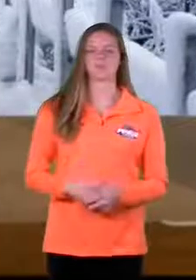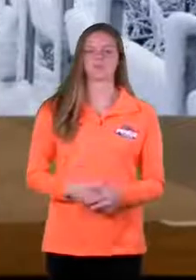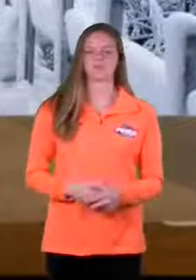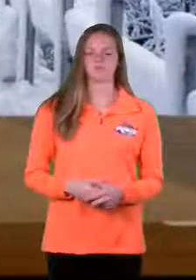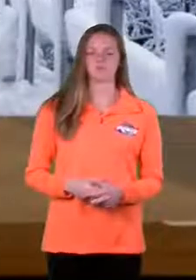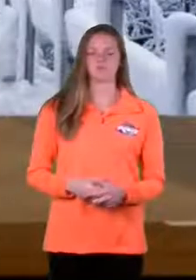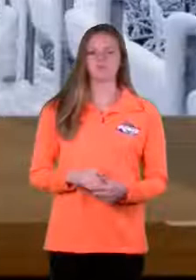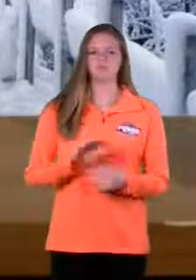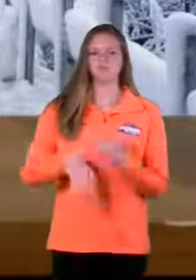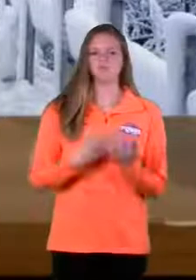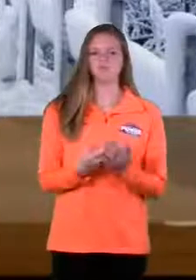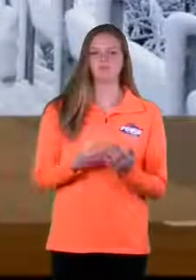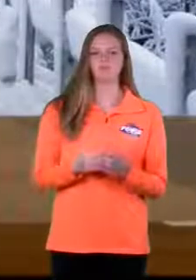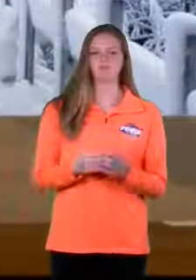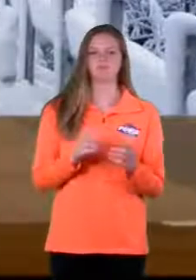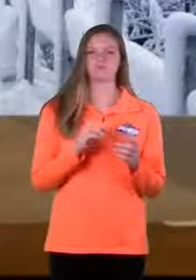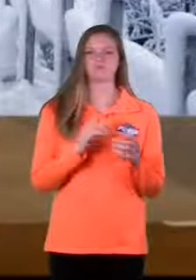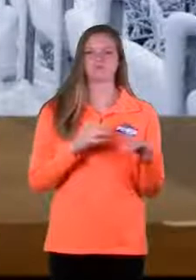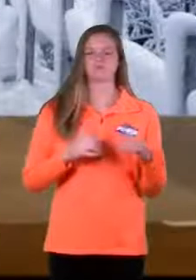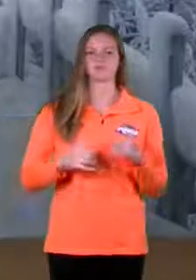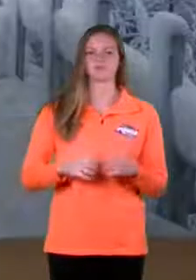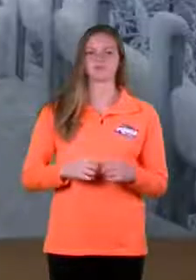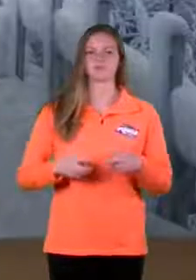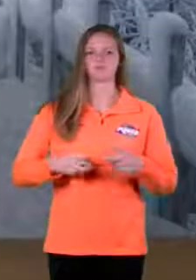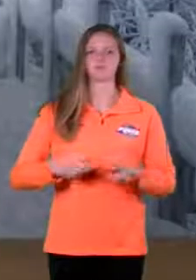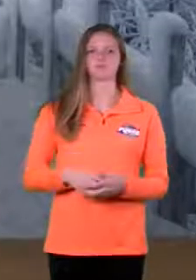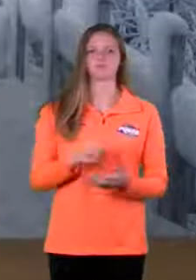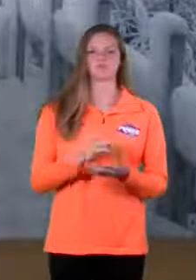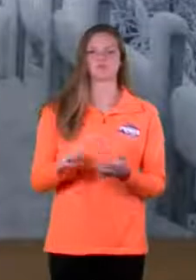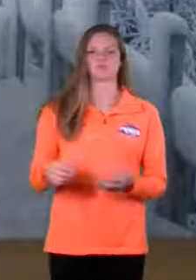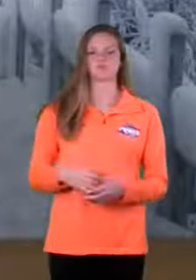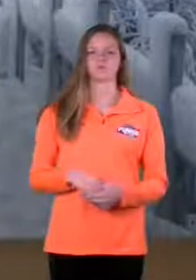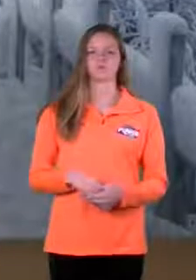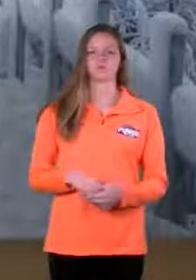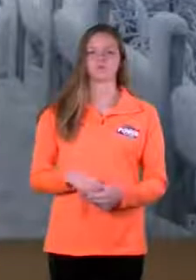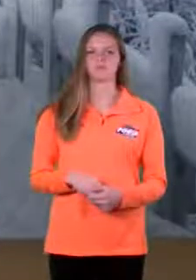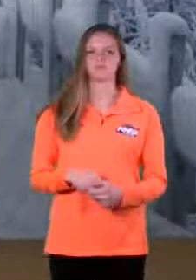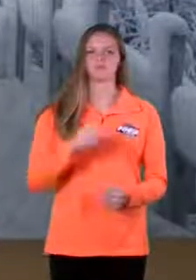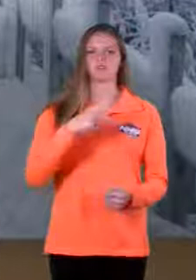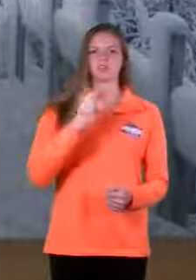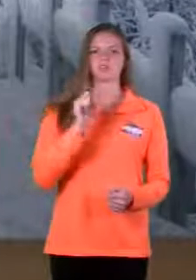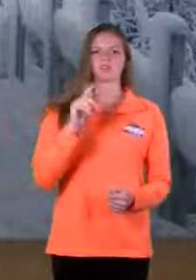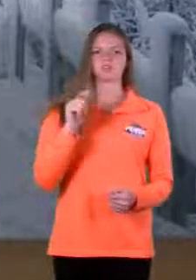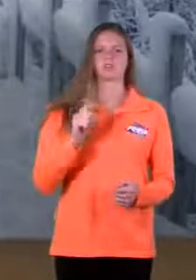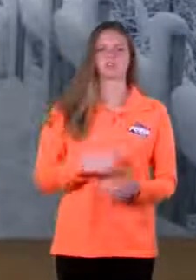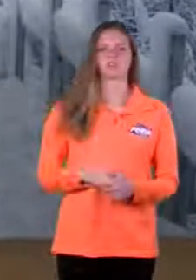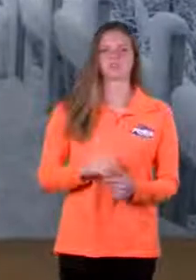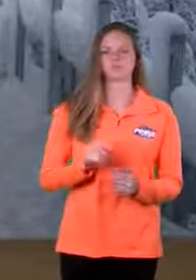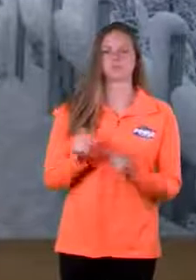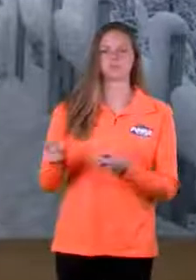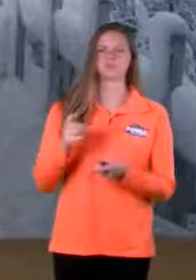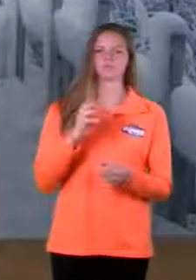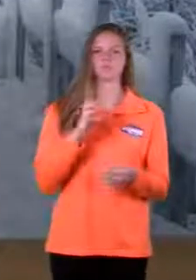correct. Any issues listed must be resolved as soon as possible. Students who have not received their PSAT material should stop in the counseling